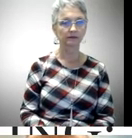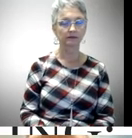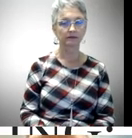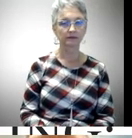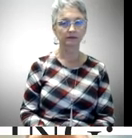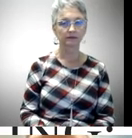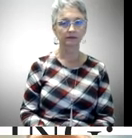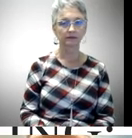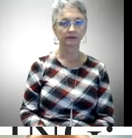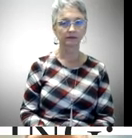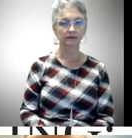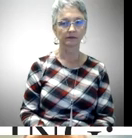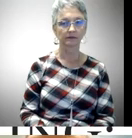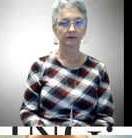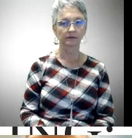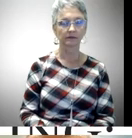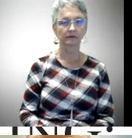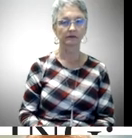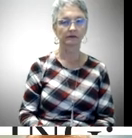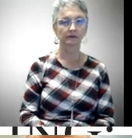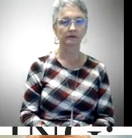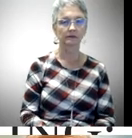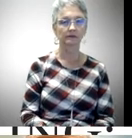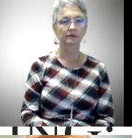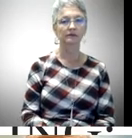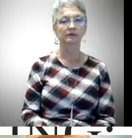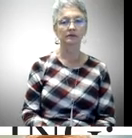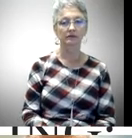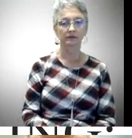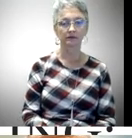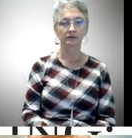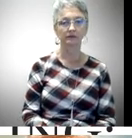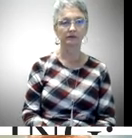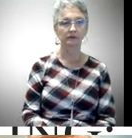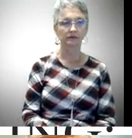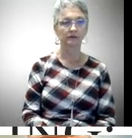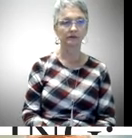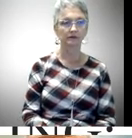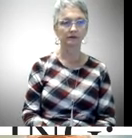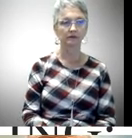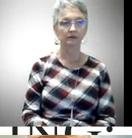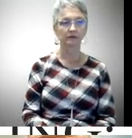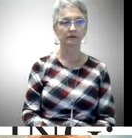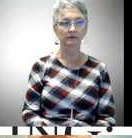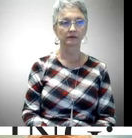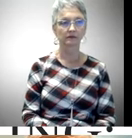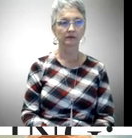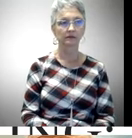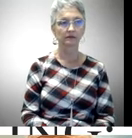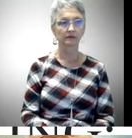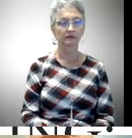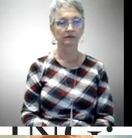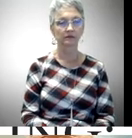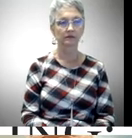called the Guardianship Reform and Supported Decision-Making Work Group that consisted of most of the disability groups in the